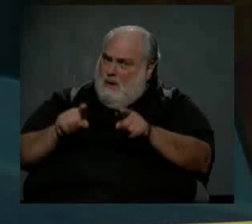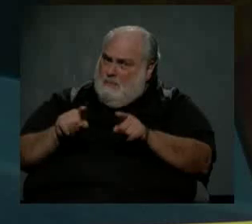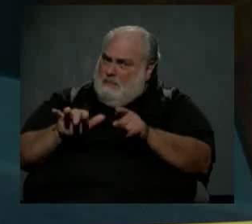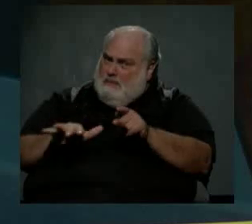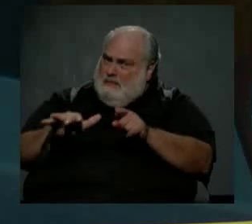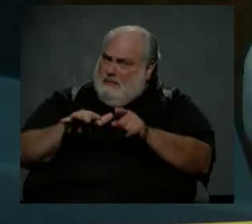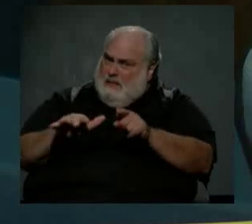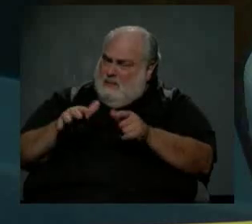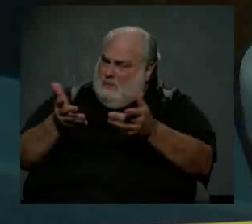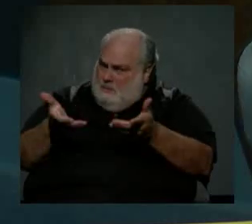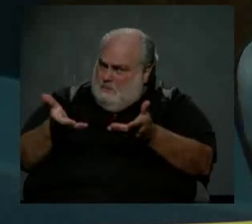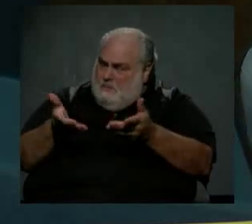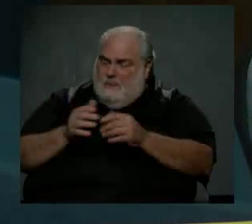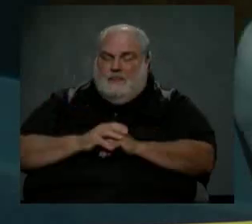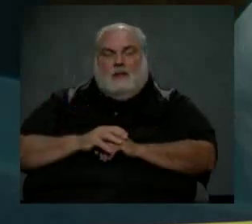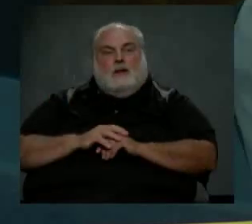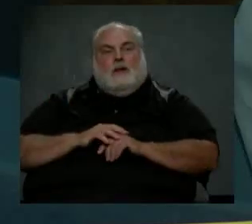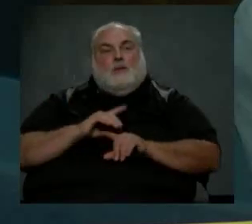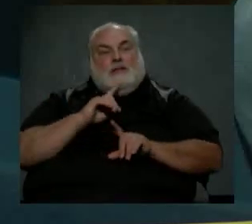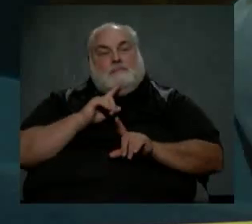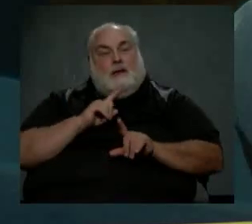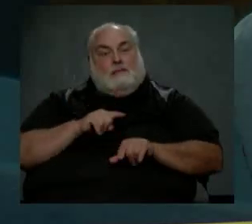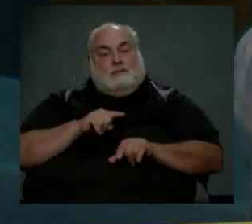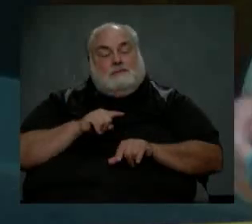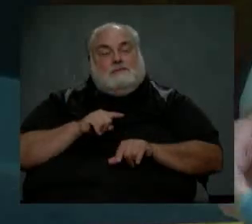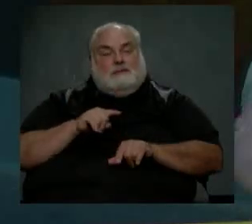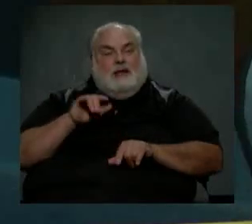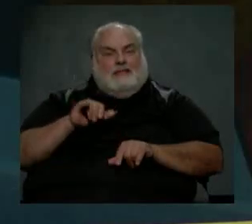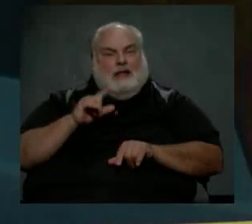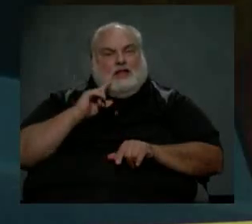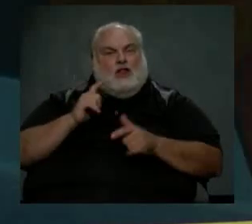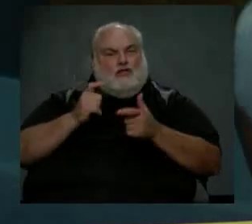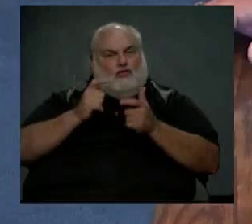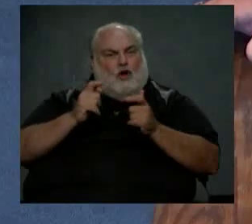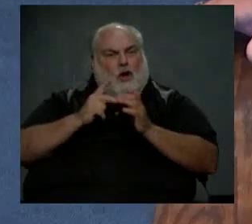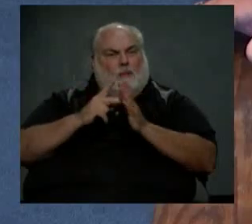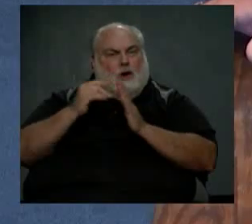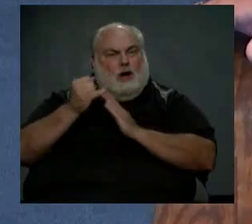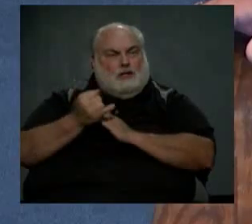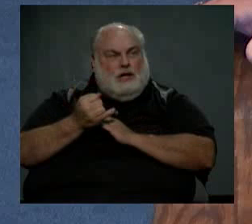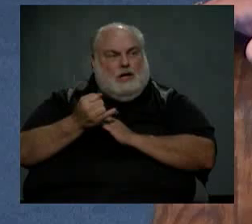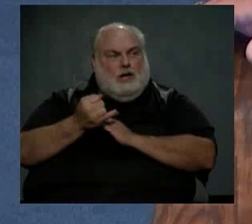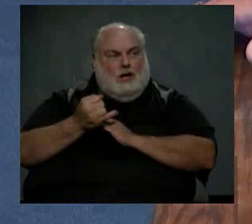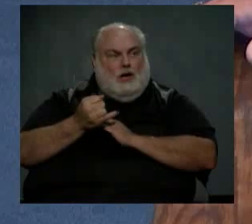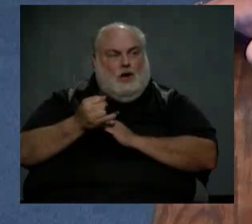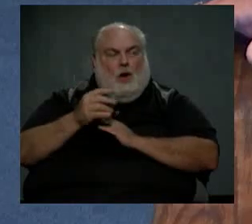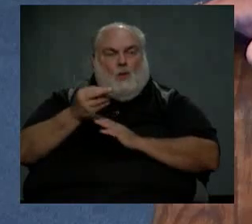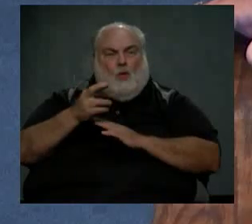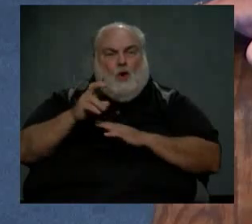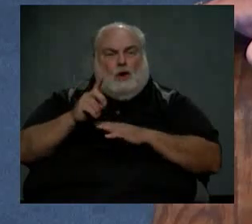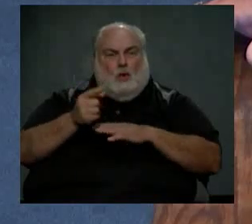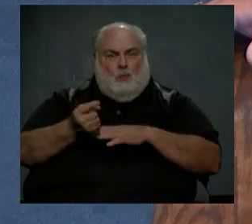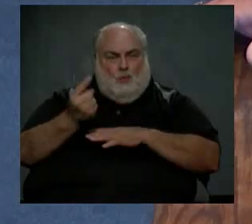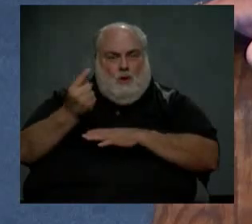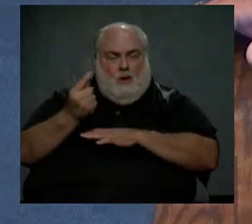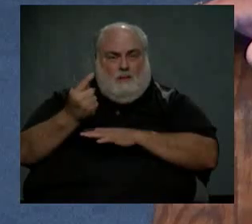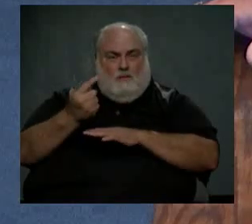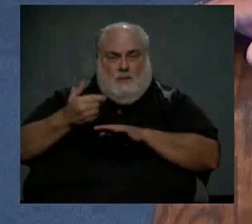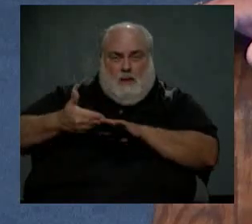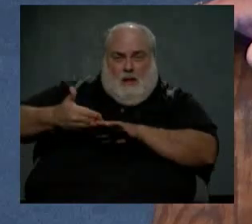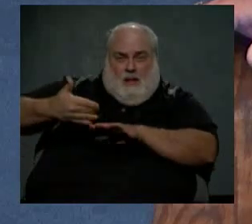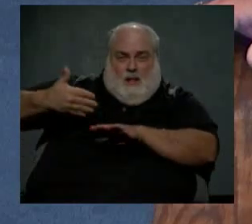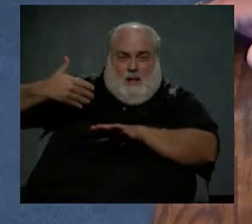area? Yes, ma'am. That is a large project. That was one of the Ward 1 projects early on.